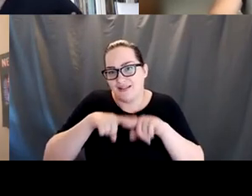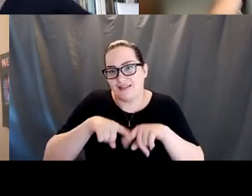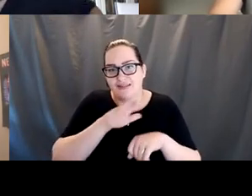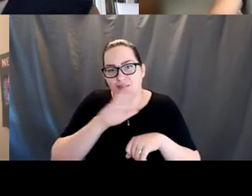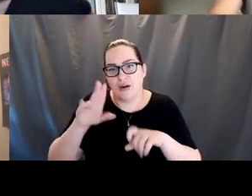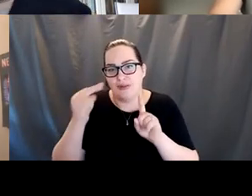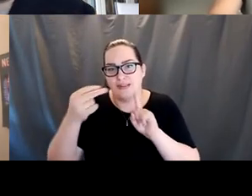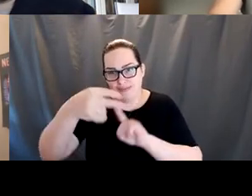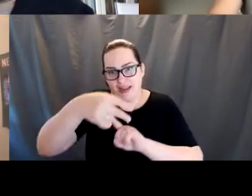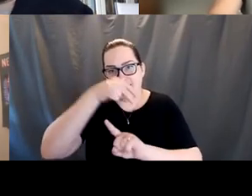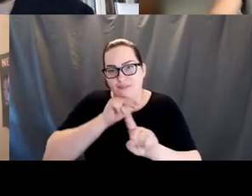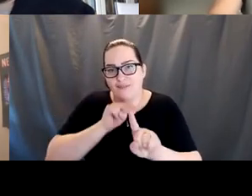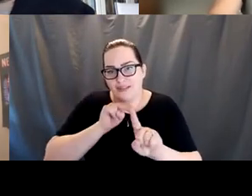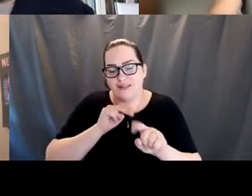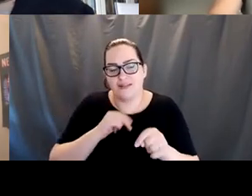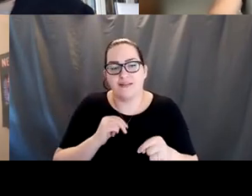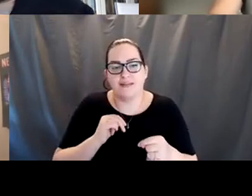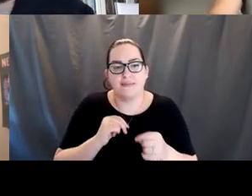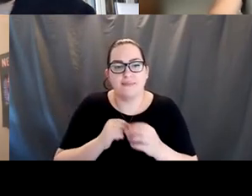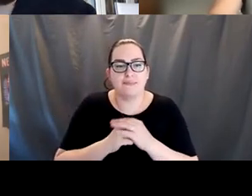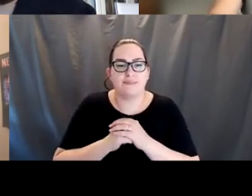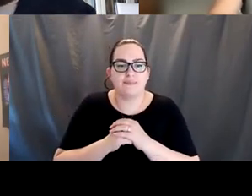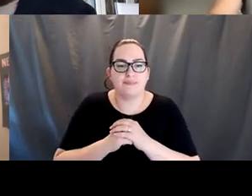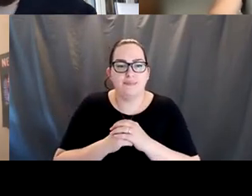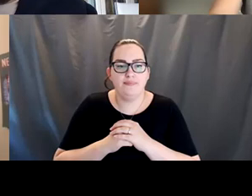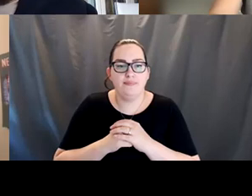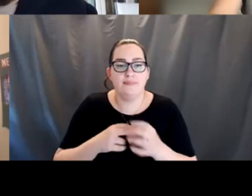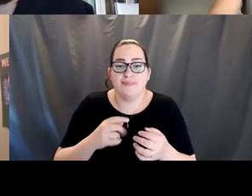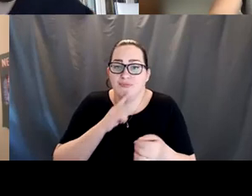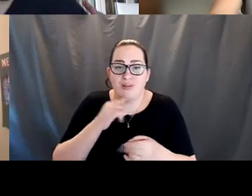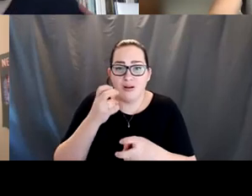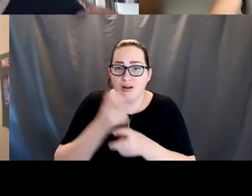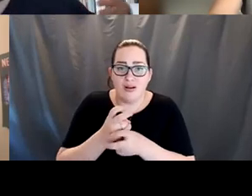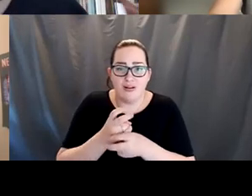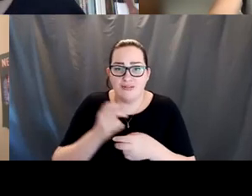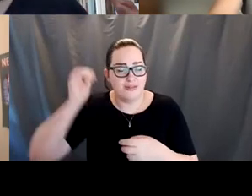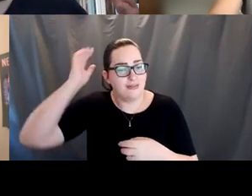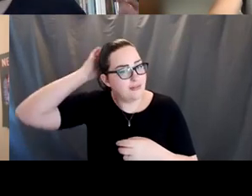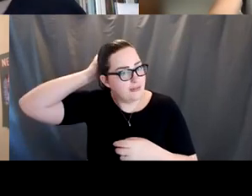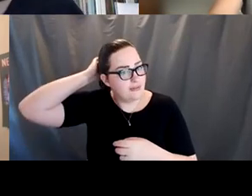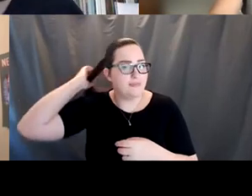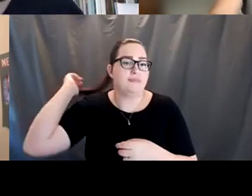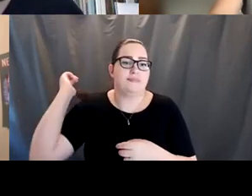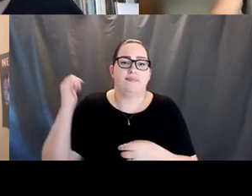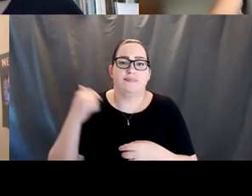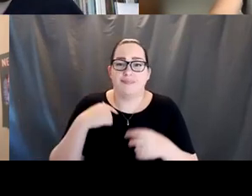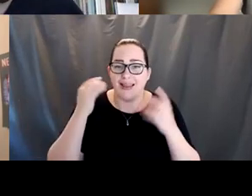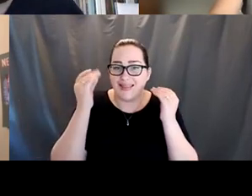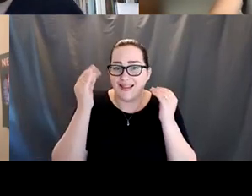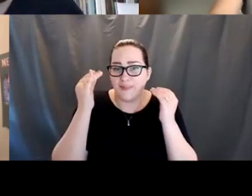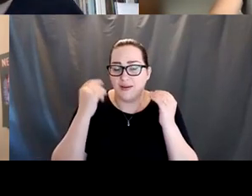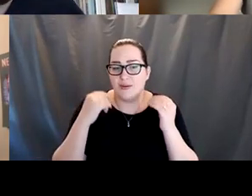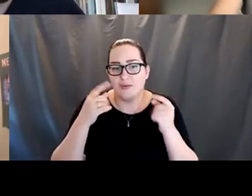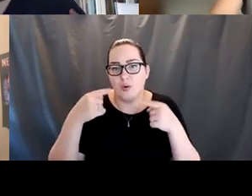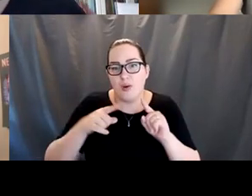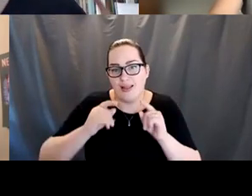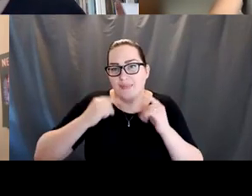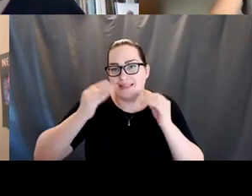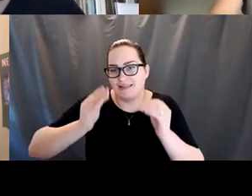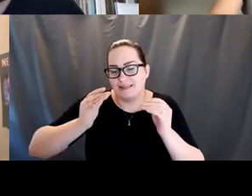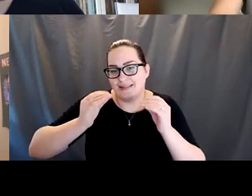think we've talked about it as like media literacy, but it really is a kind of critical thinking that is, it's more than just